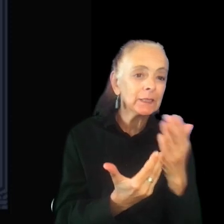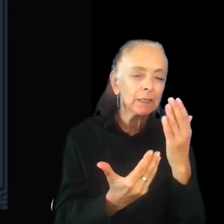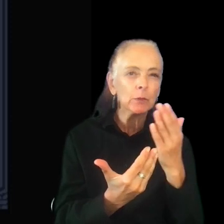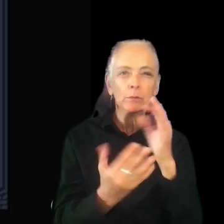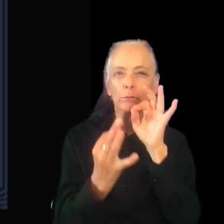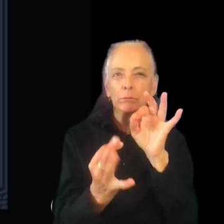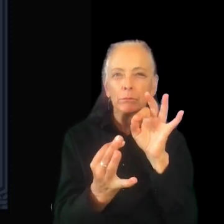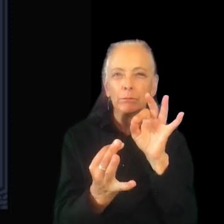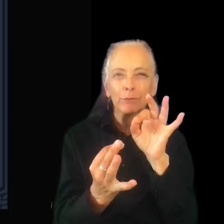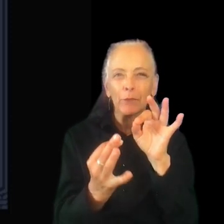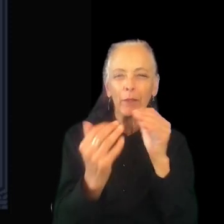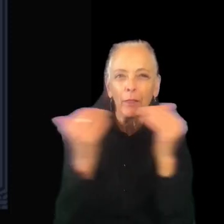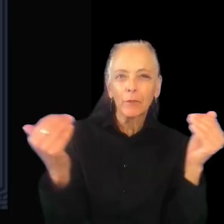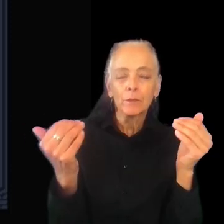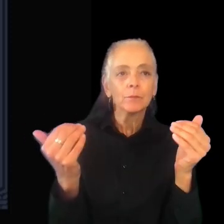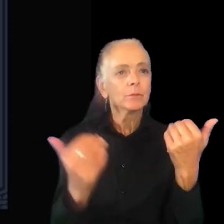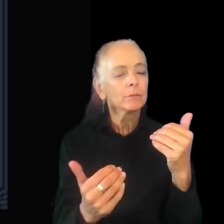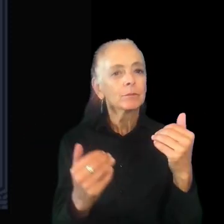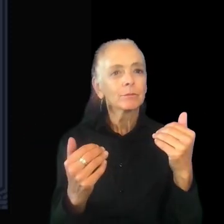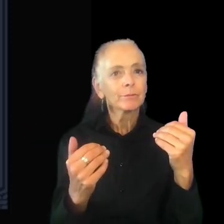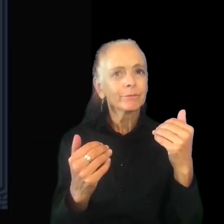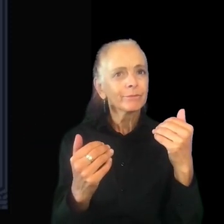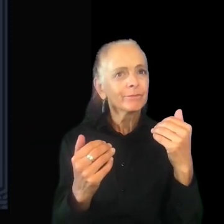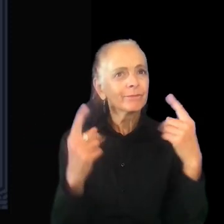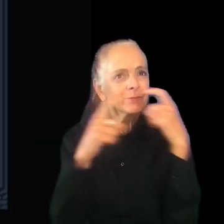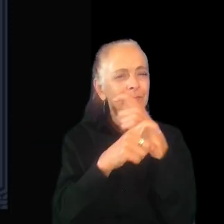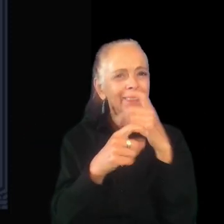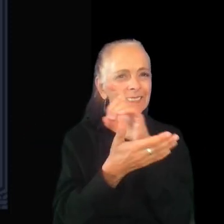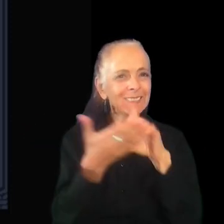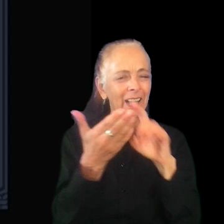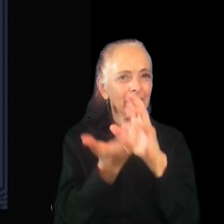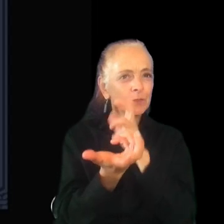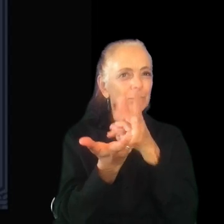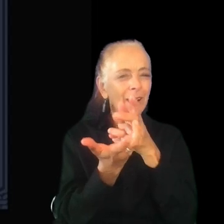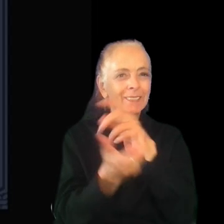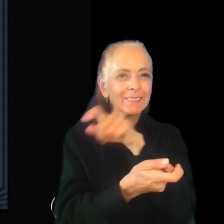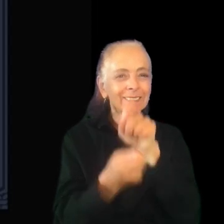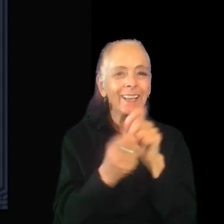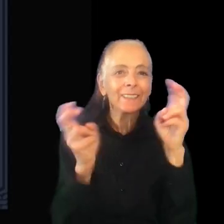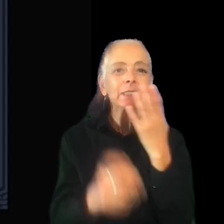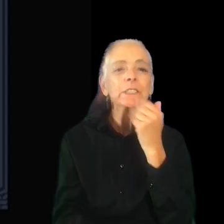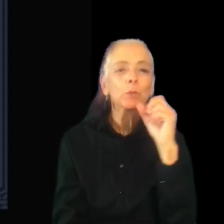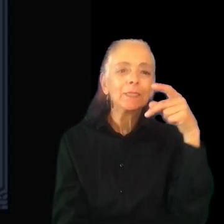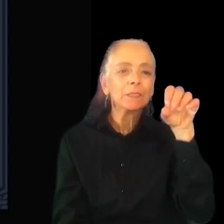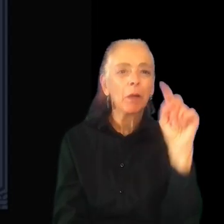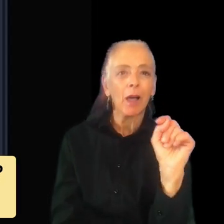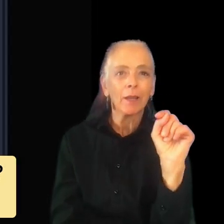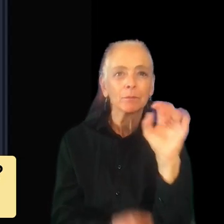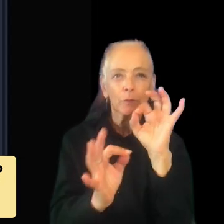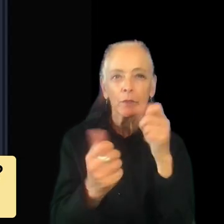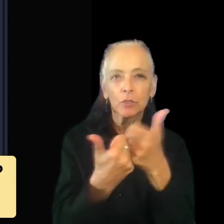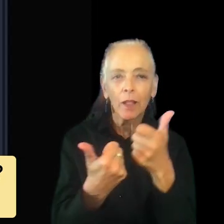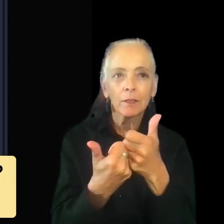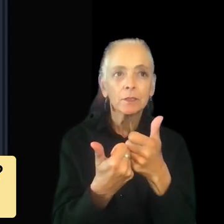this sweet spot. However, it's really tricky to design for this sweet spot, and it's very easy to design challenges that are